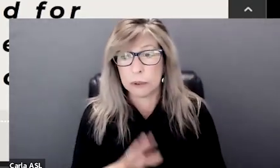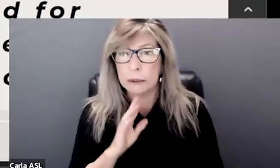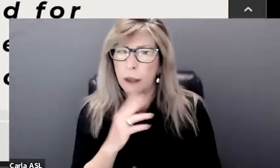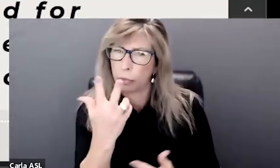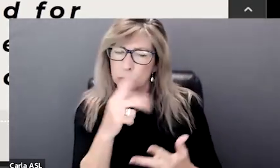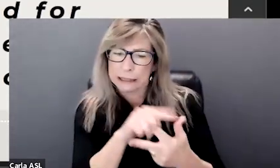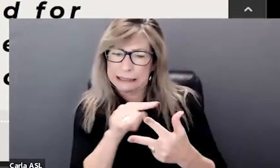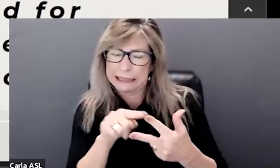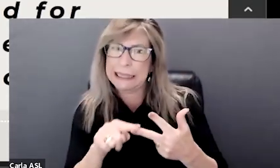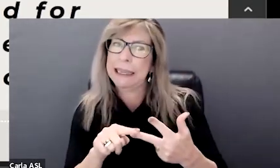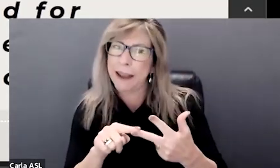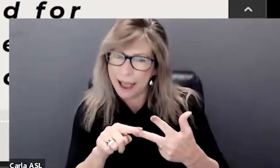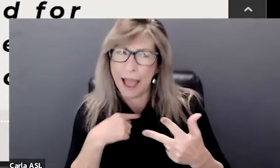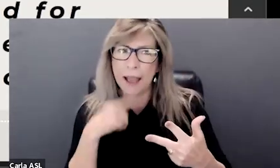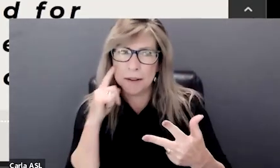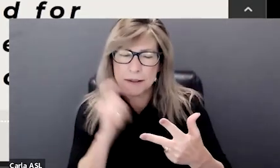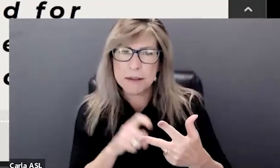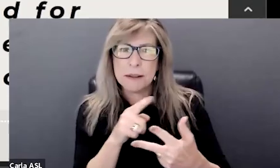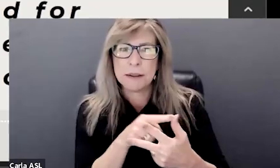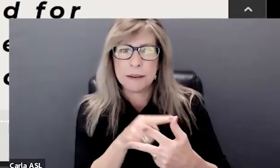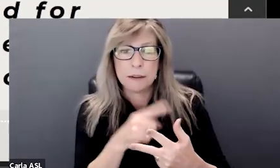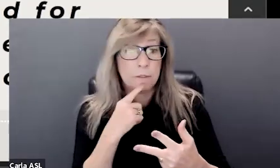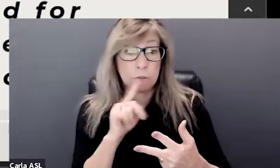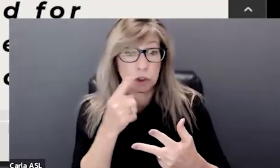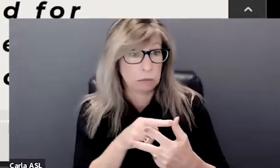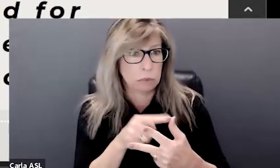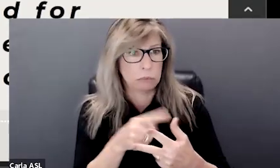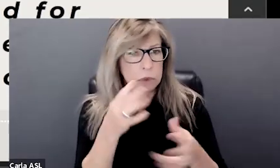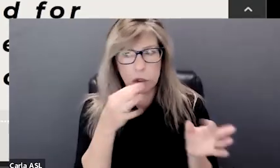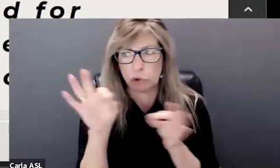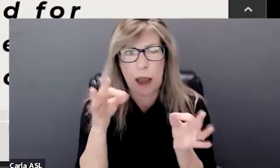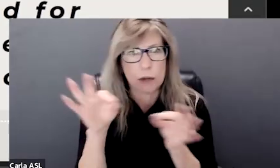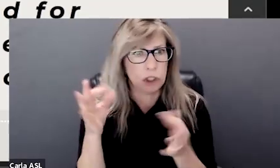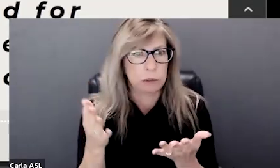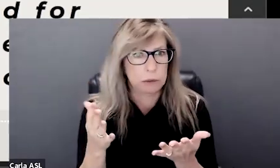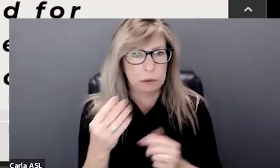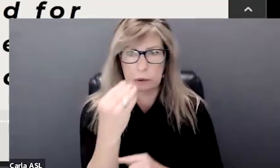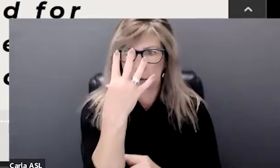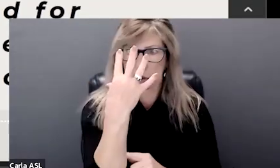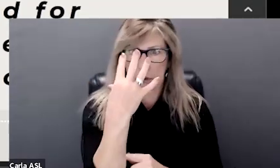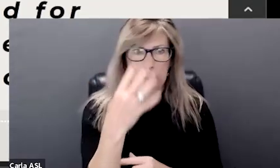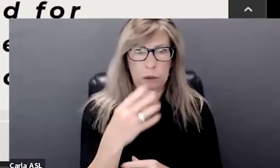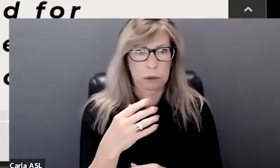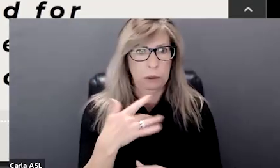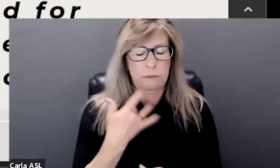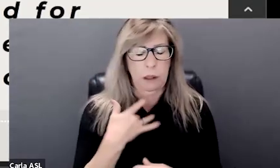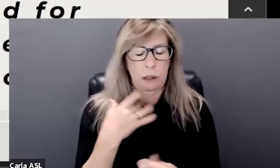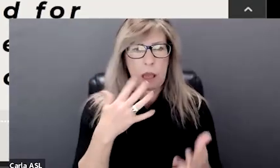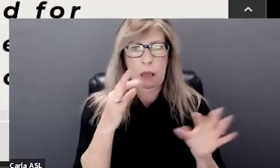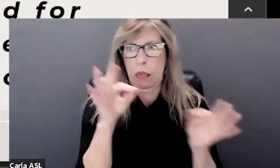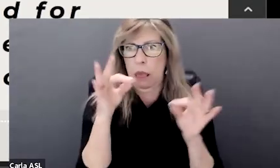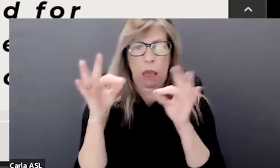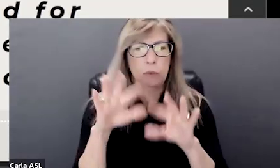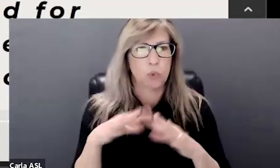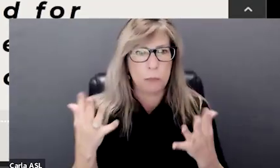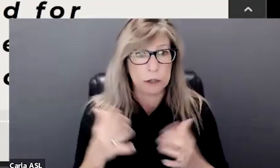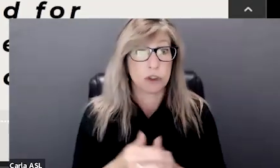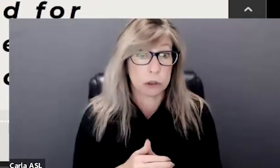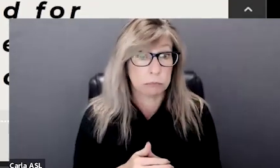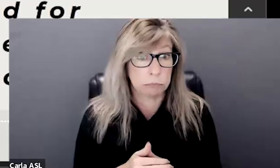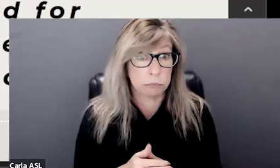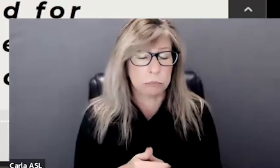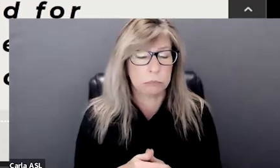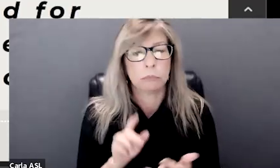people to not be, they can focus on the auditory and not have the visual distracting. Perhaps processing takes a little bit